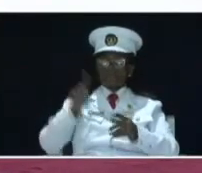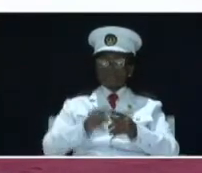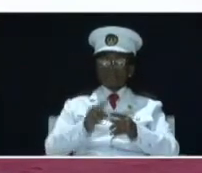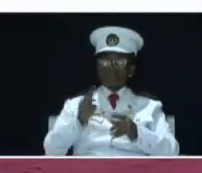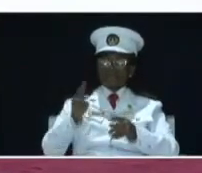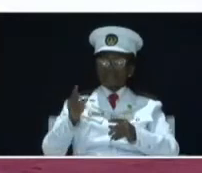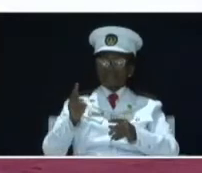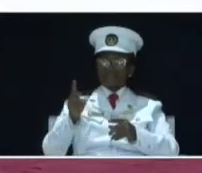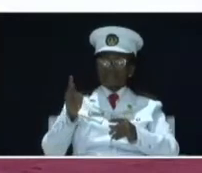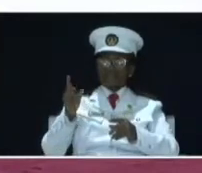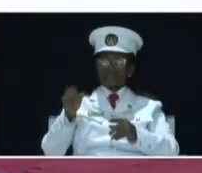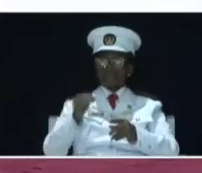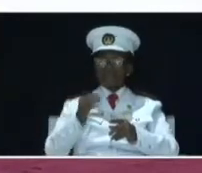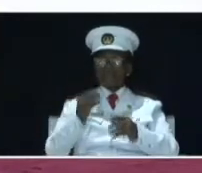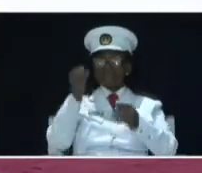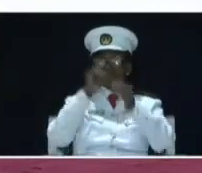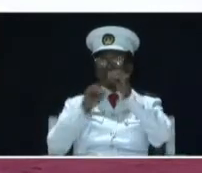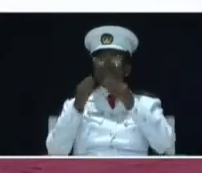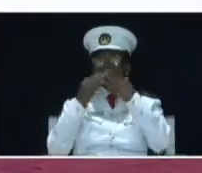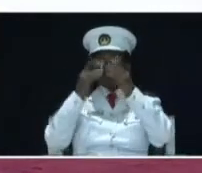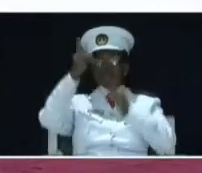Oh, thank you, Father.